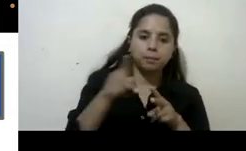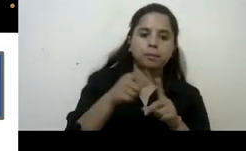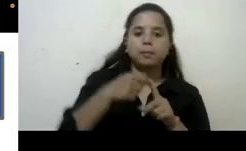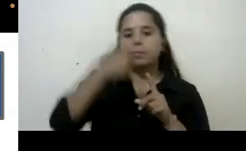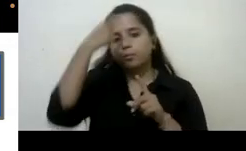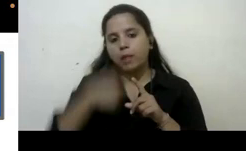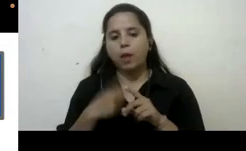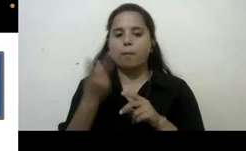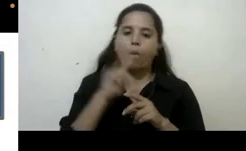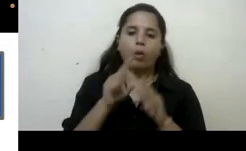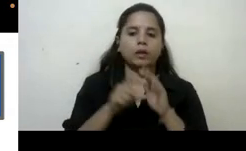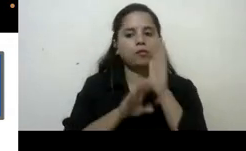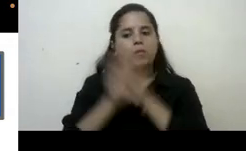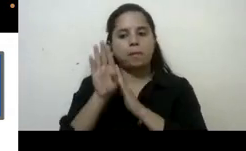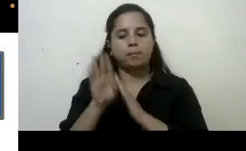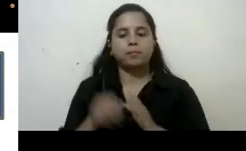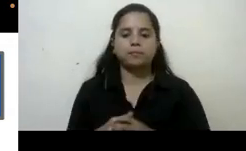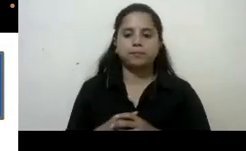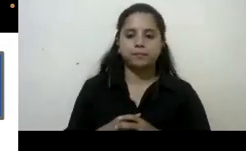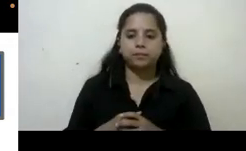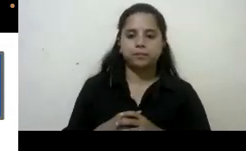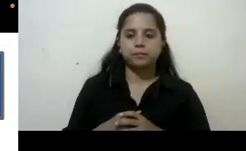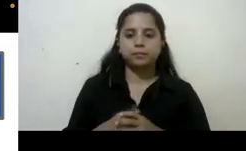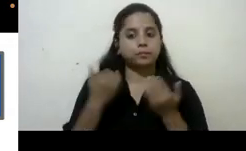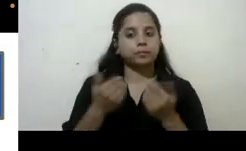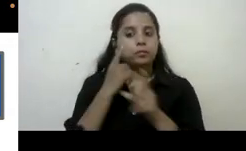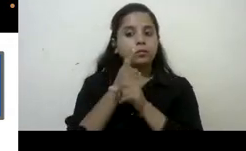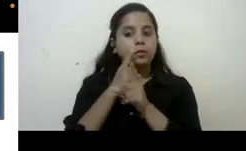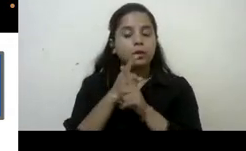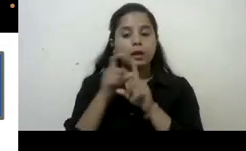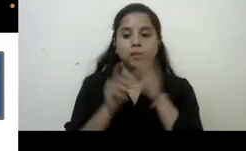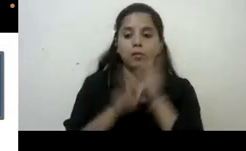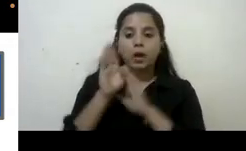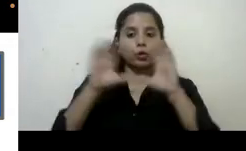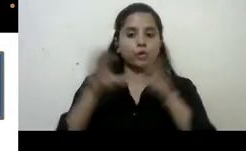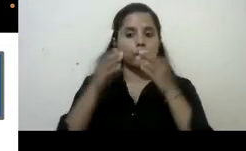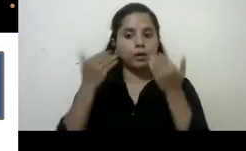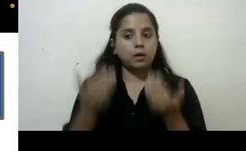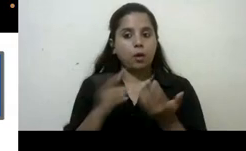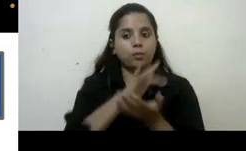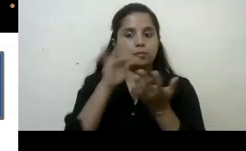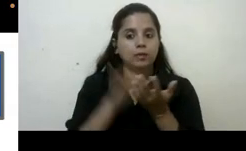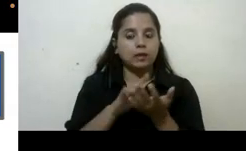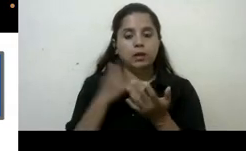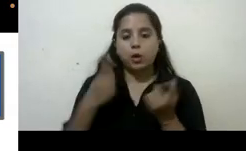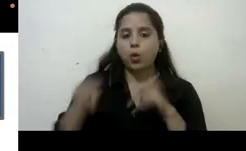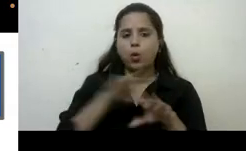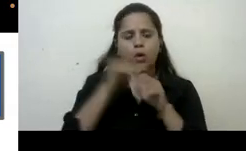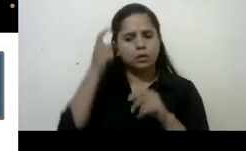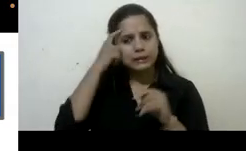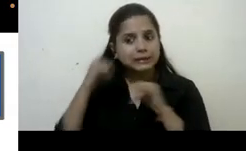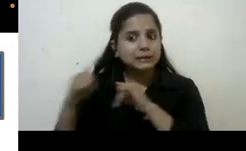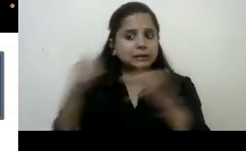professionally. Here, teacher development group is a platform where all the like-minded teachers